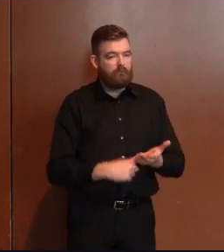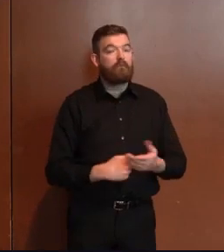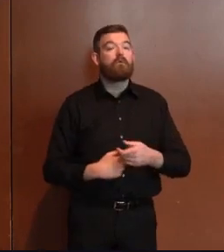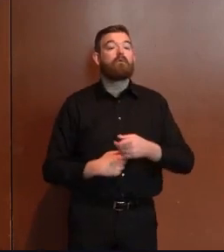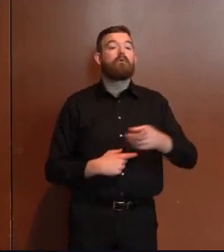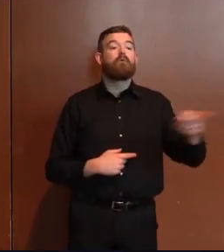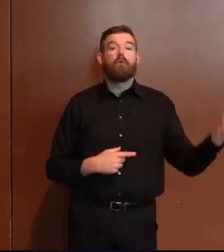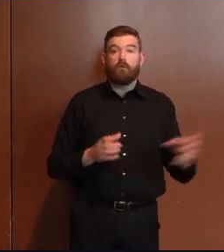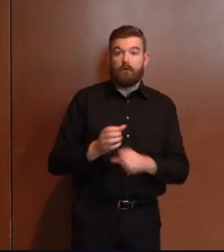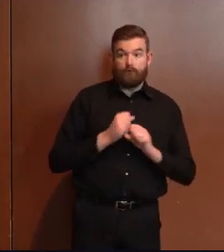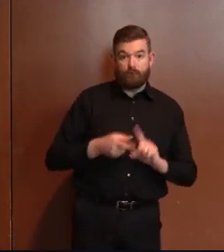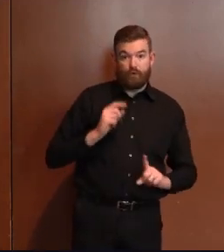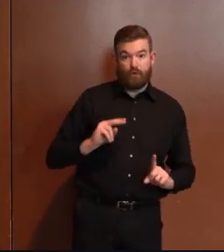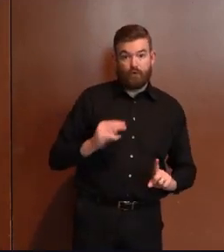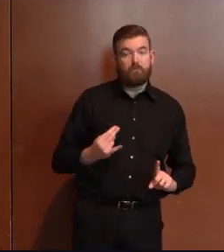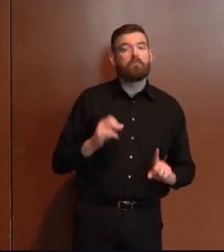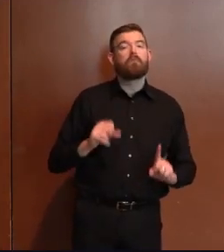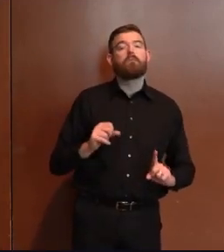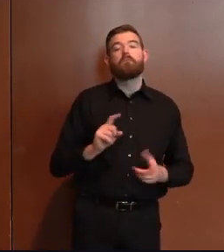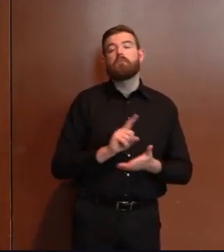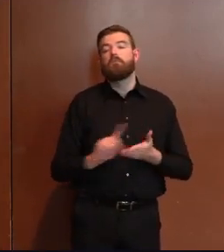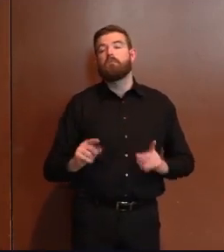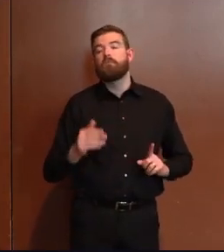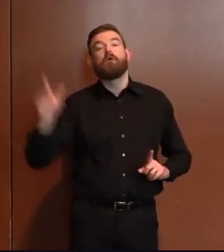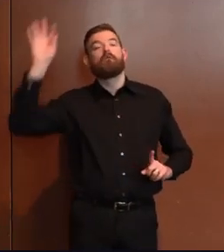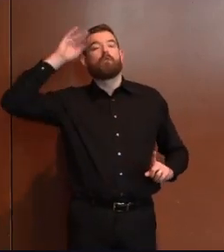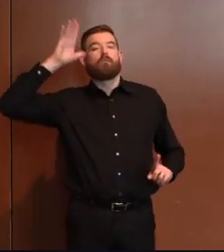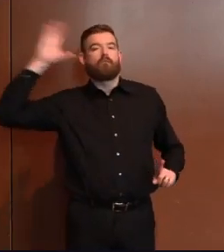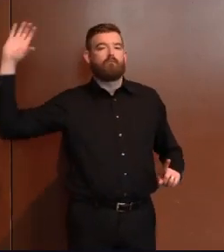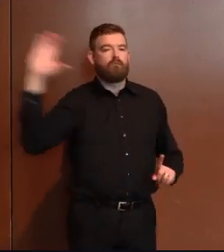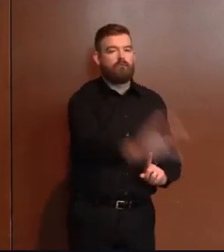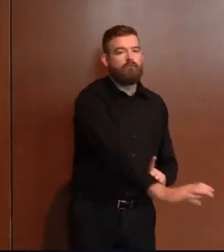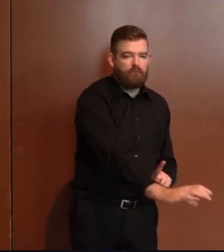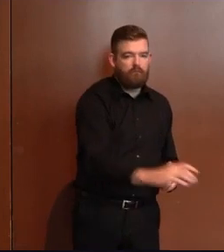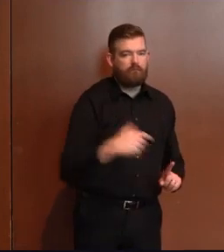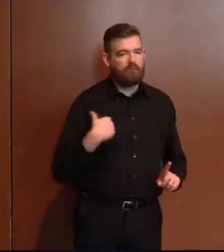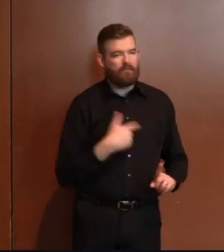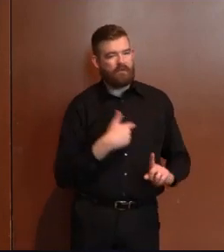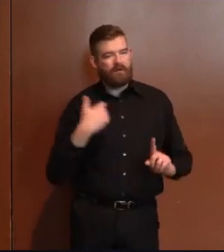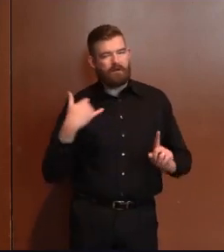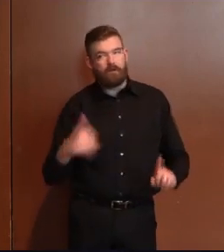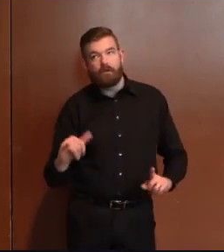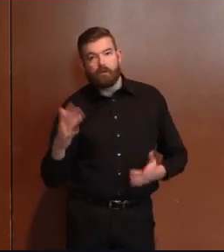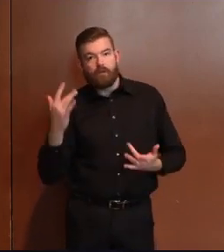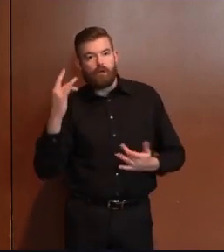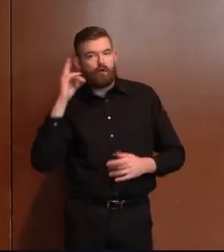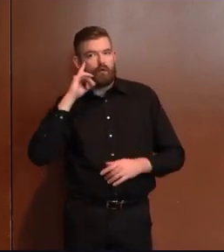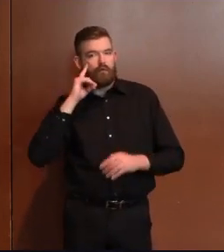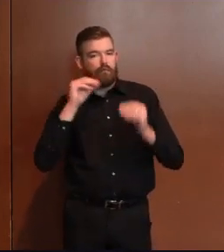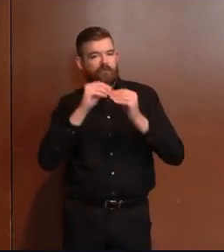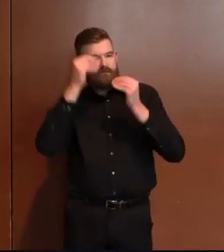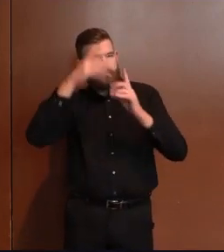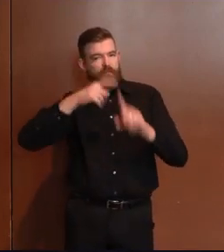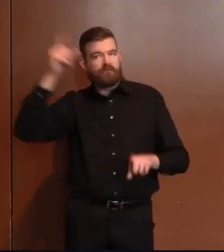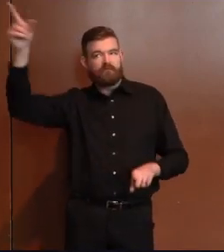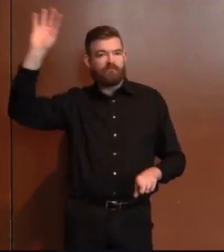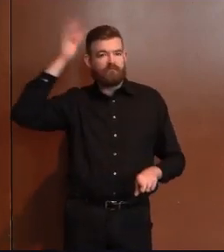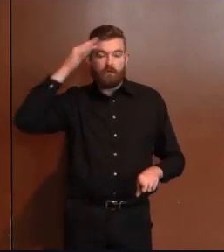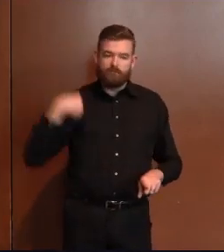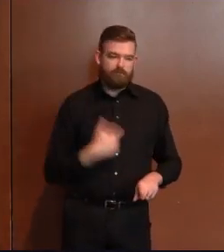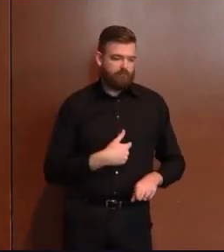administered program, and a week plus now, we're still waiting for guidance. I'm saying we're good to go. We're good to make the payment,